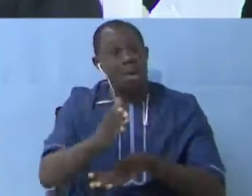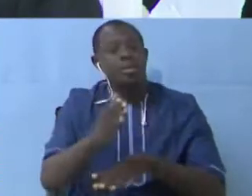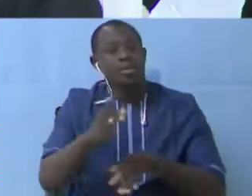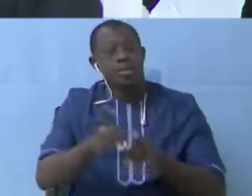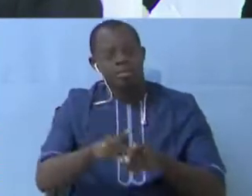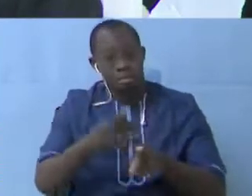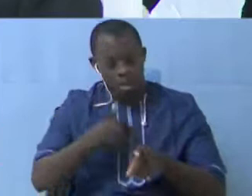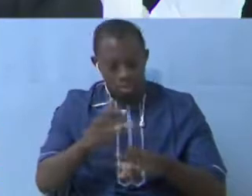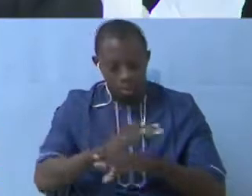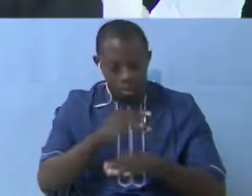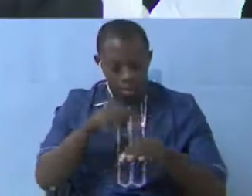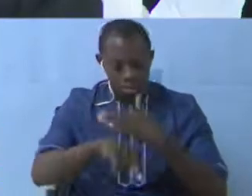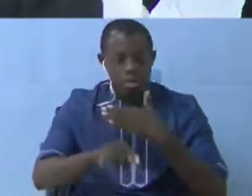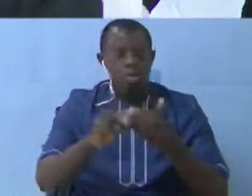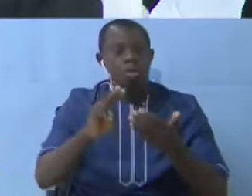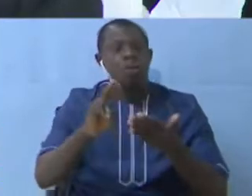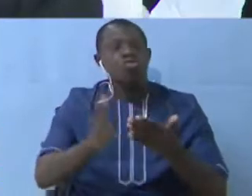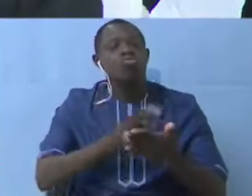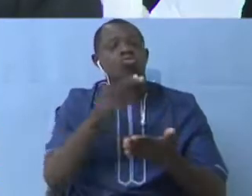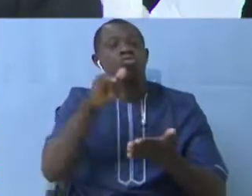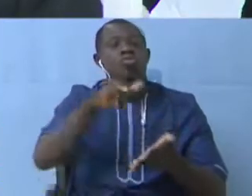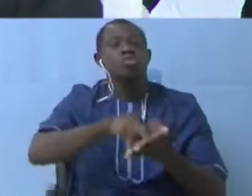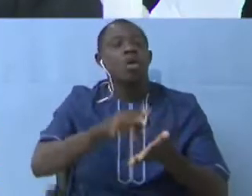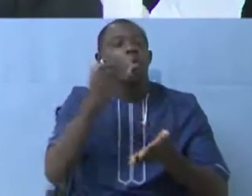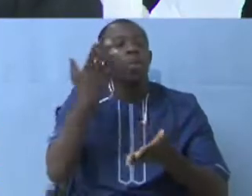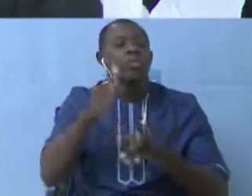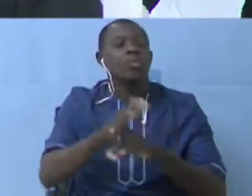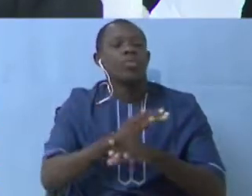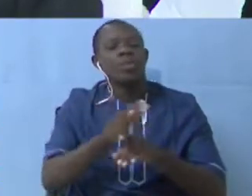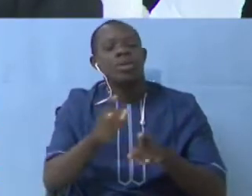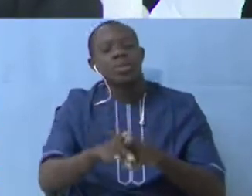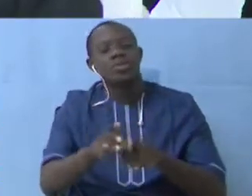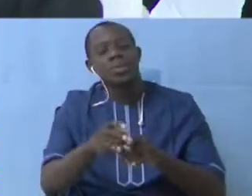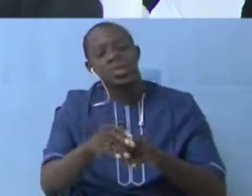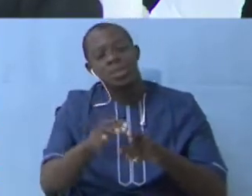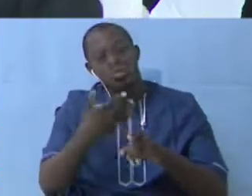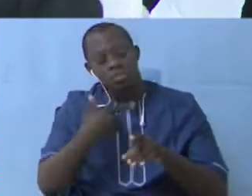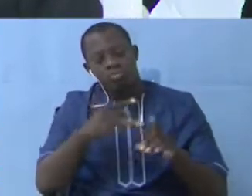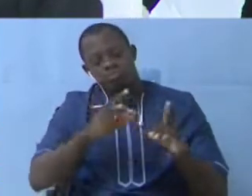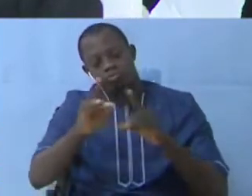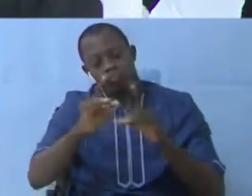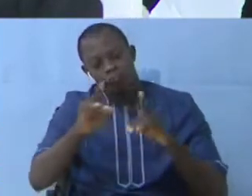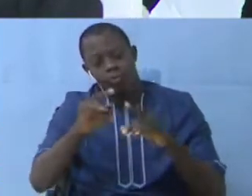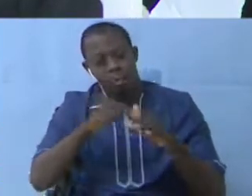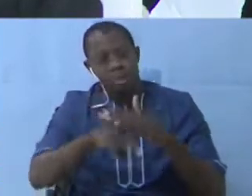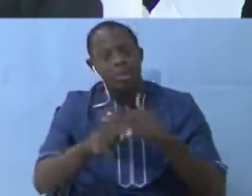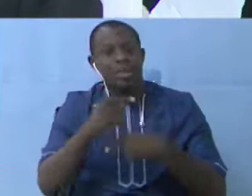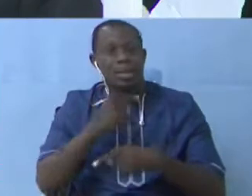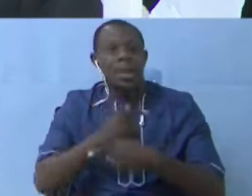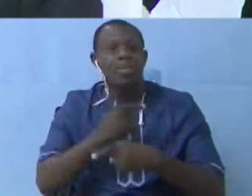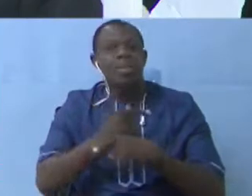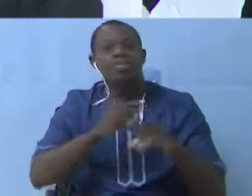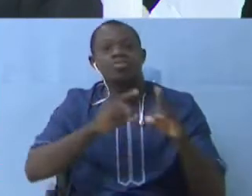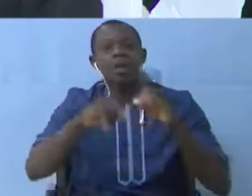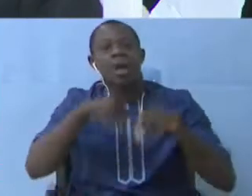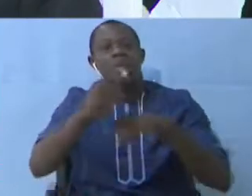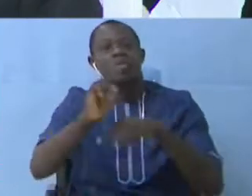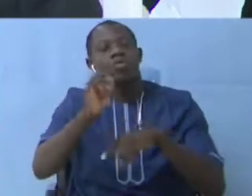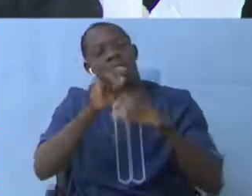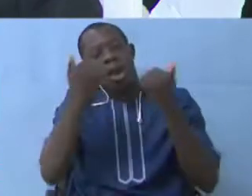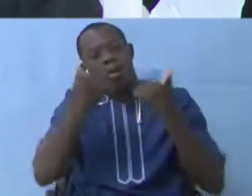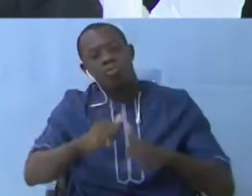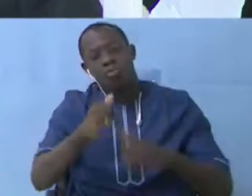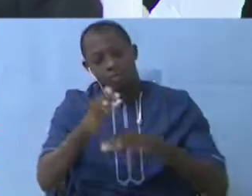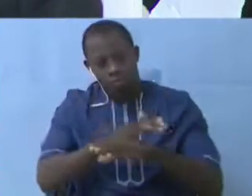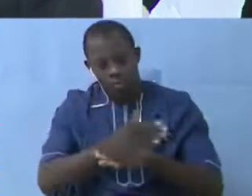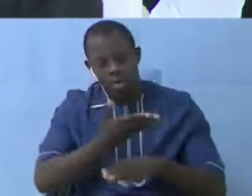Security Council was dealing with Gambia. wax nga dëgga jamono jooju maa ngi woon New York jamono yi nga xam ne kuréel gi amee